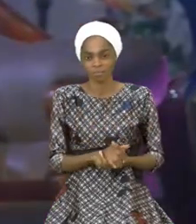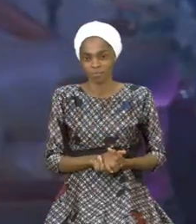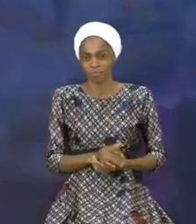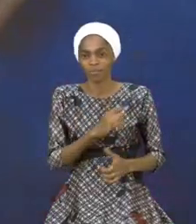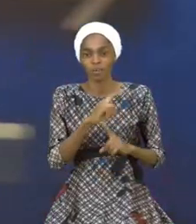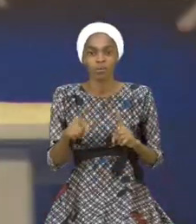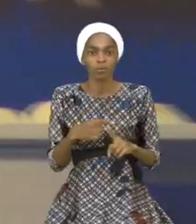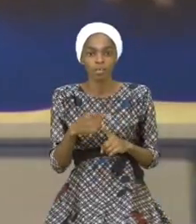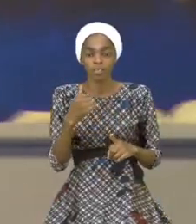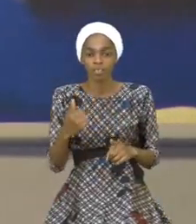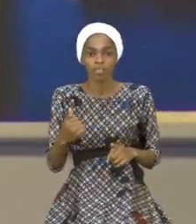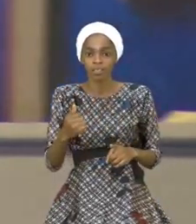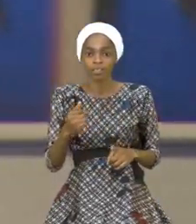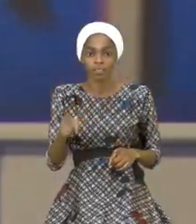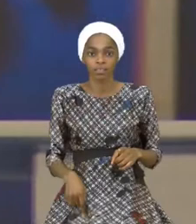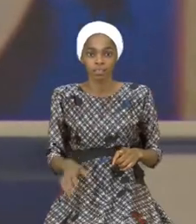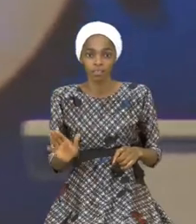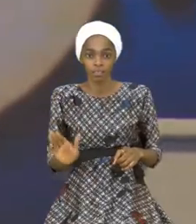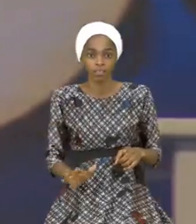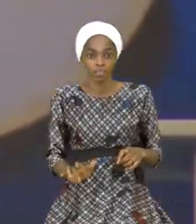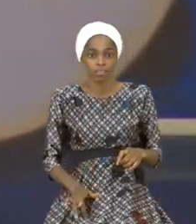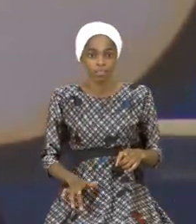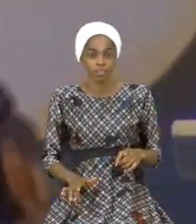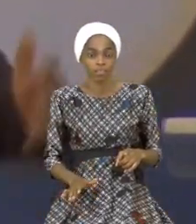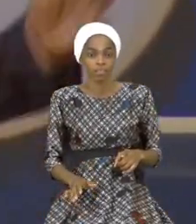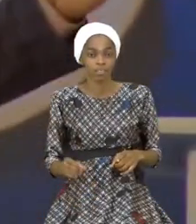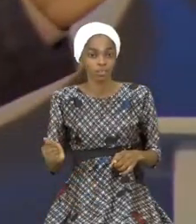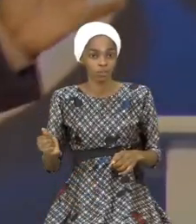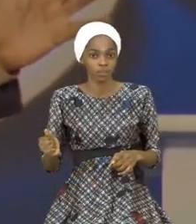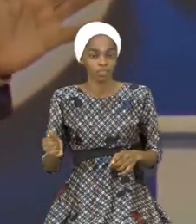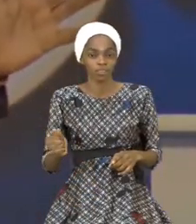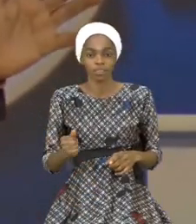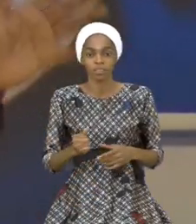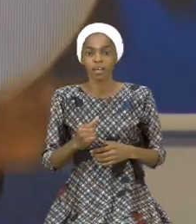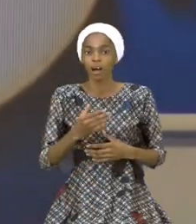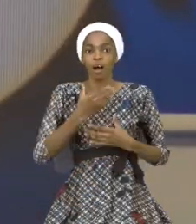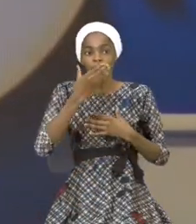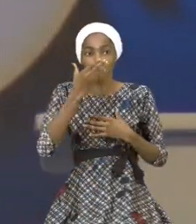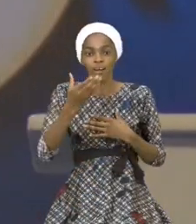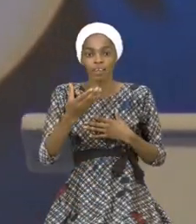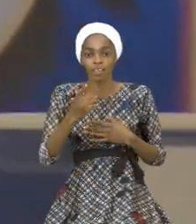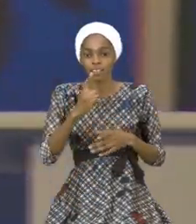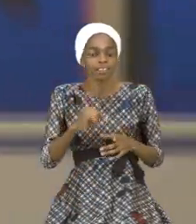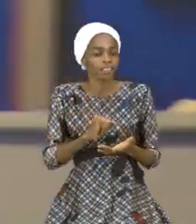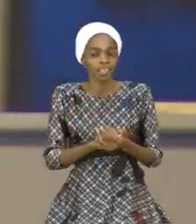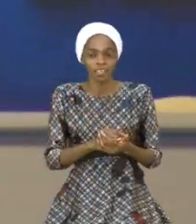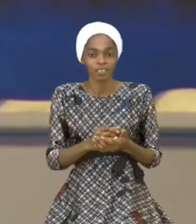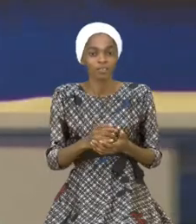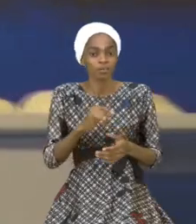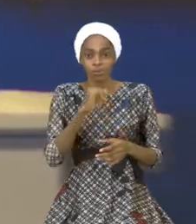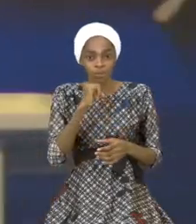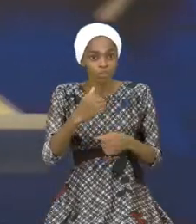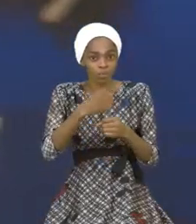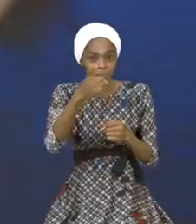dog barks, that doesn't influence you. Don't bark like the dog.